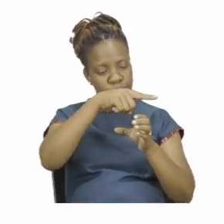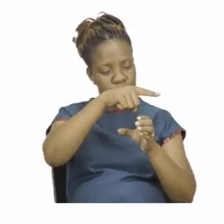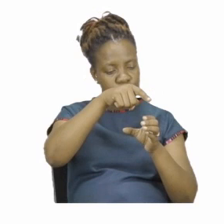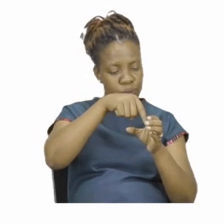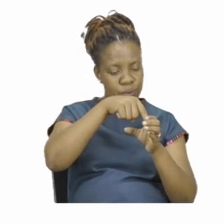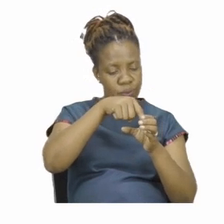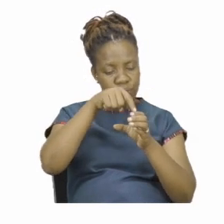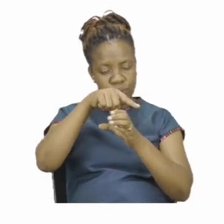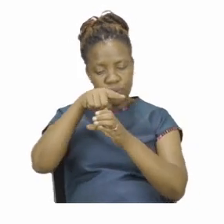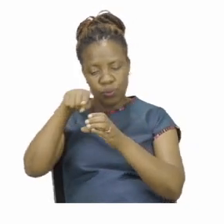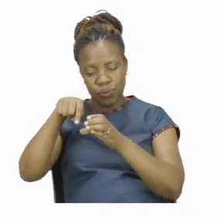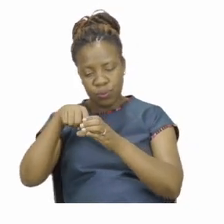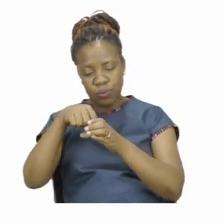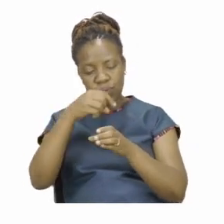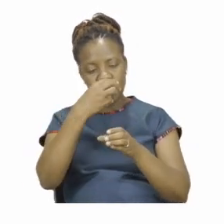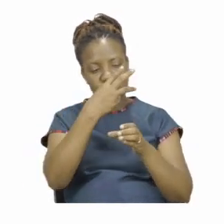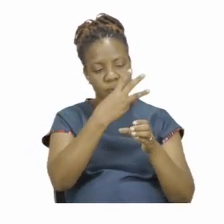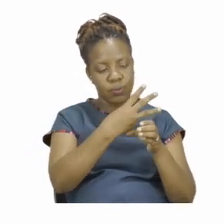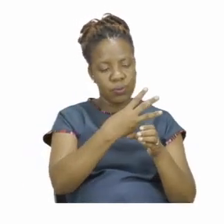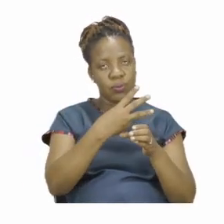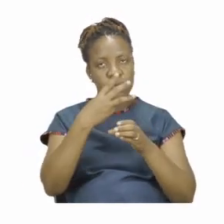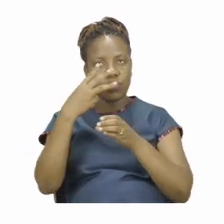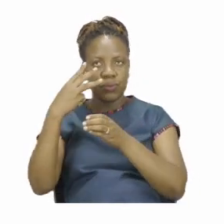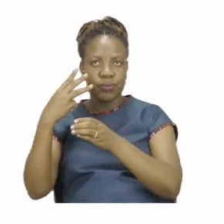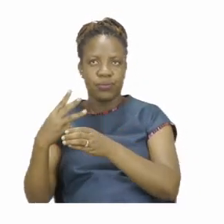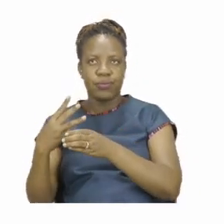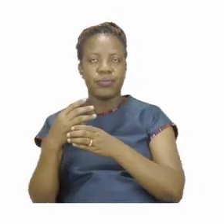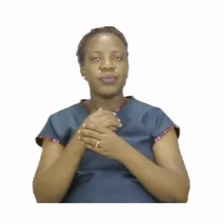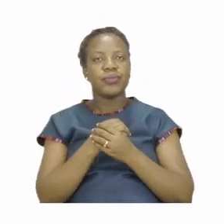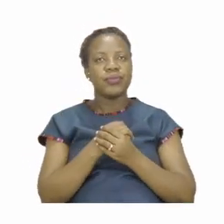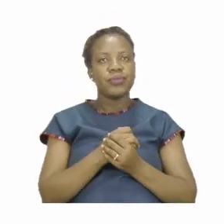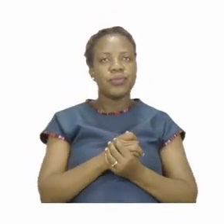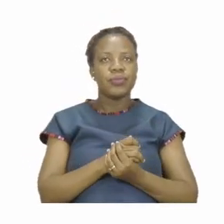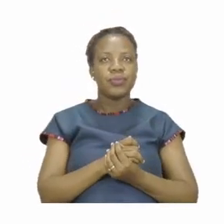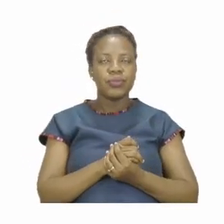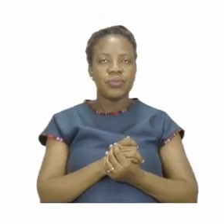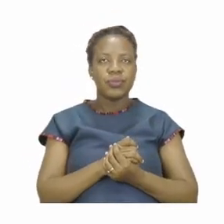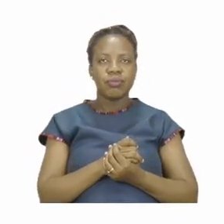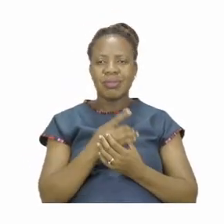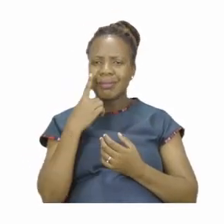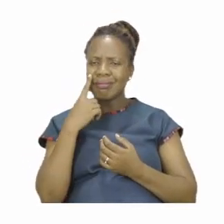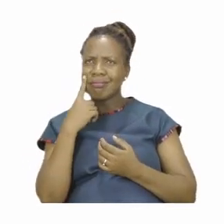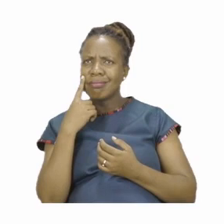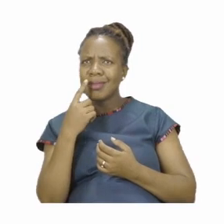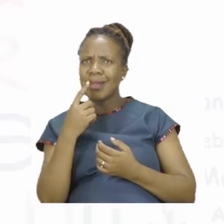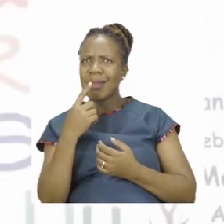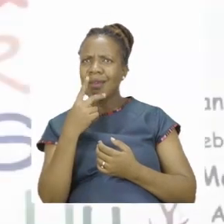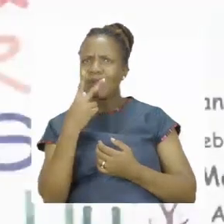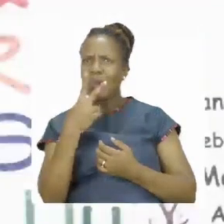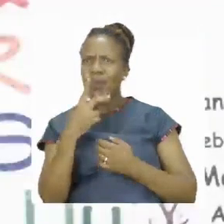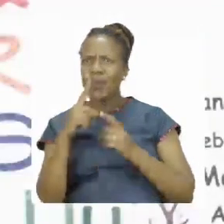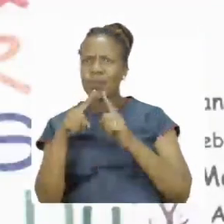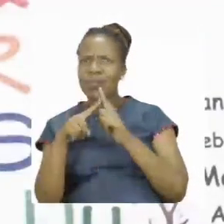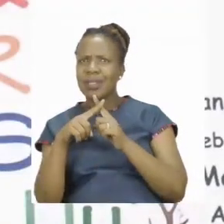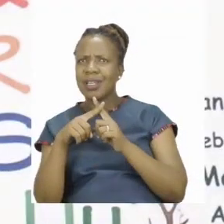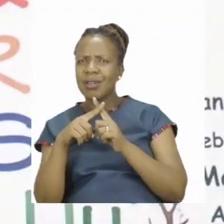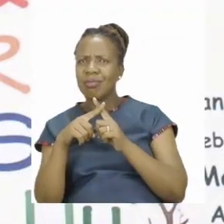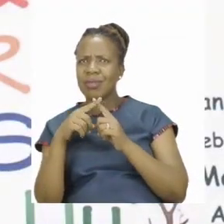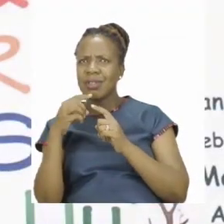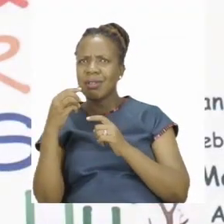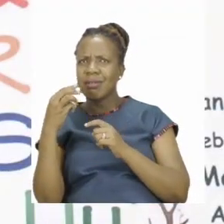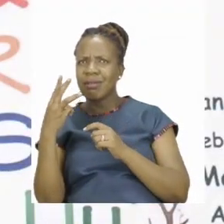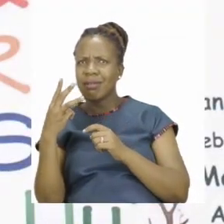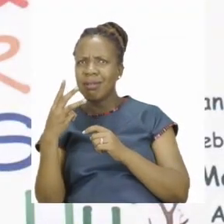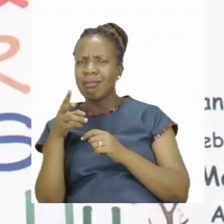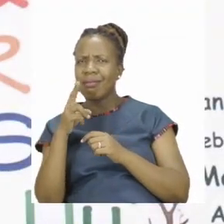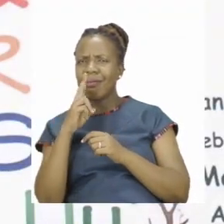answer because they're saying their answer is 6. Let's see what happens. Let's take a look at the board. Now,